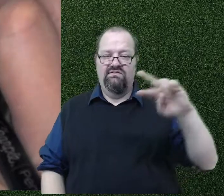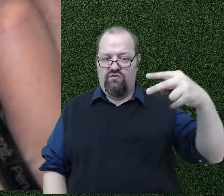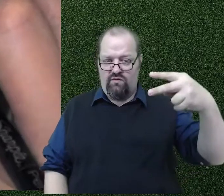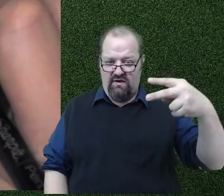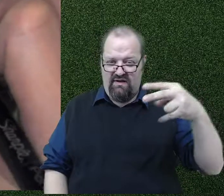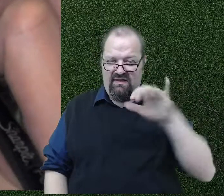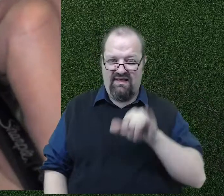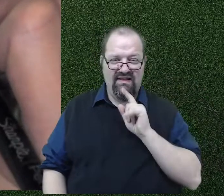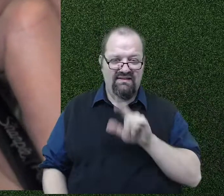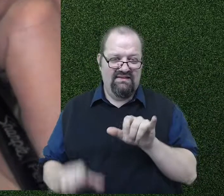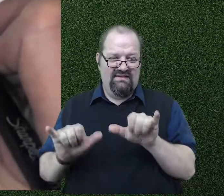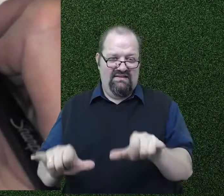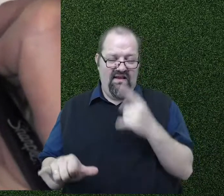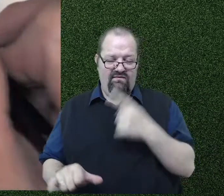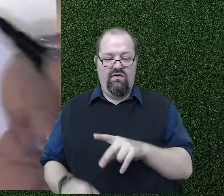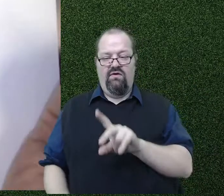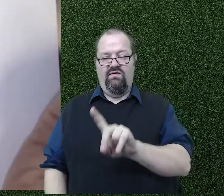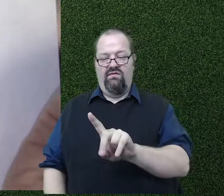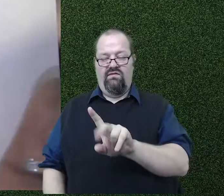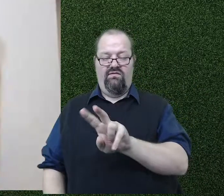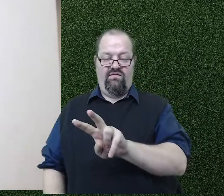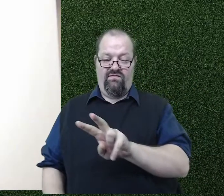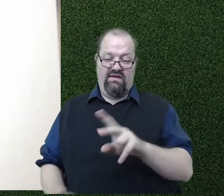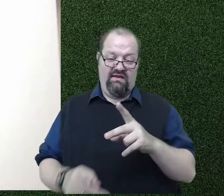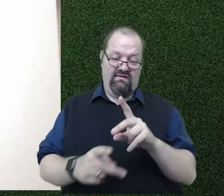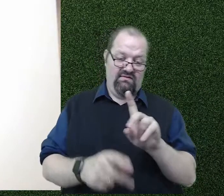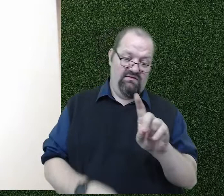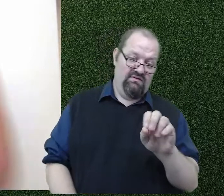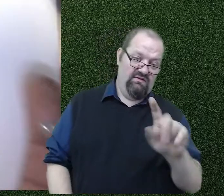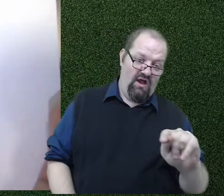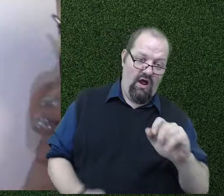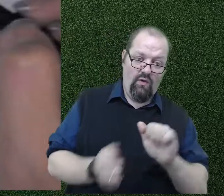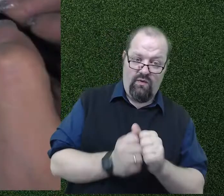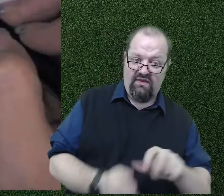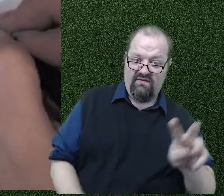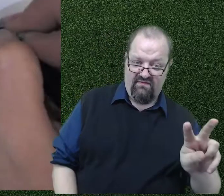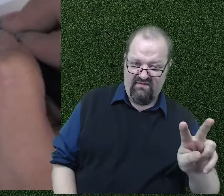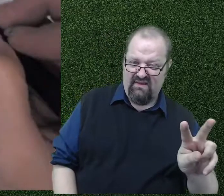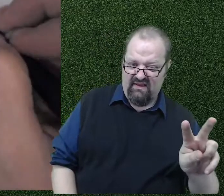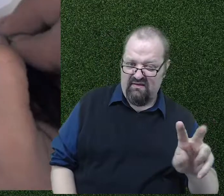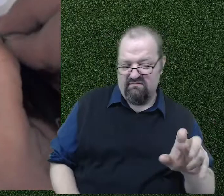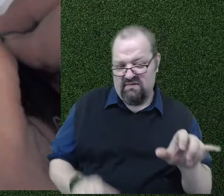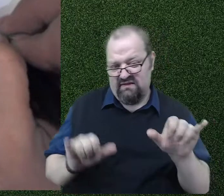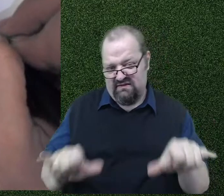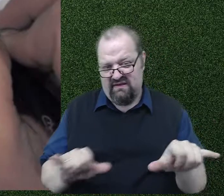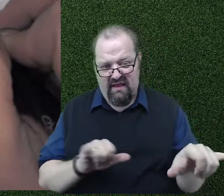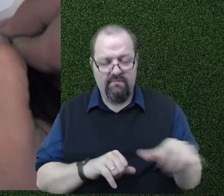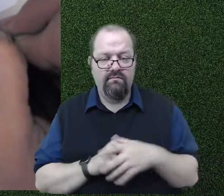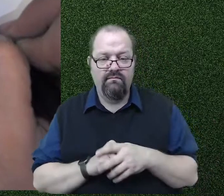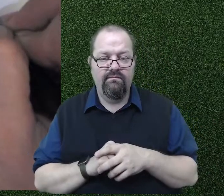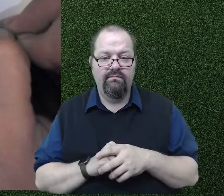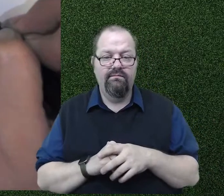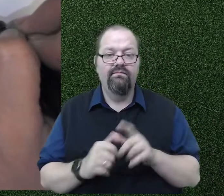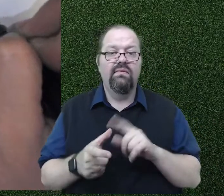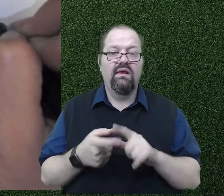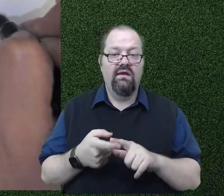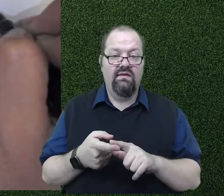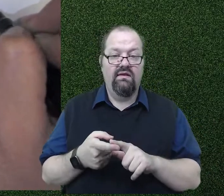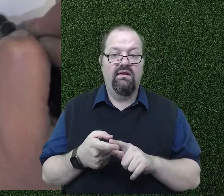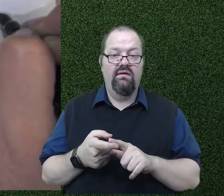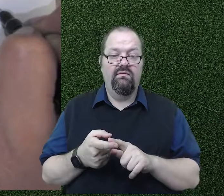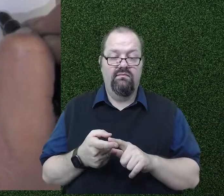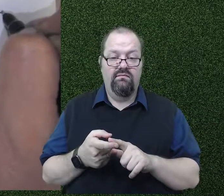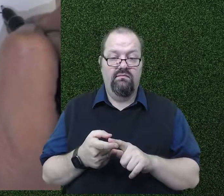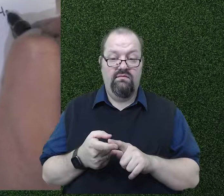That's the same as v dotted with v if you prefer. You're just going to take v, and you're going to take the components and square them and add